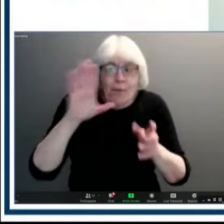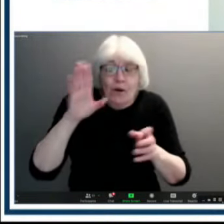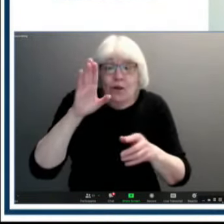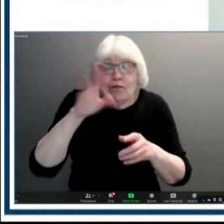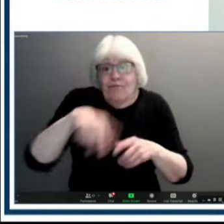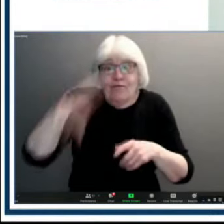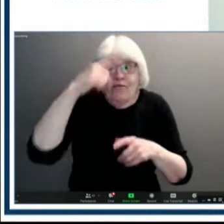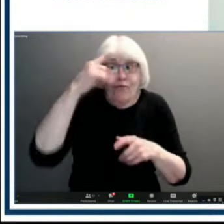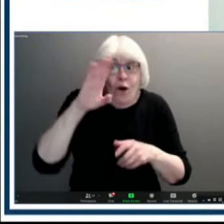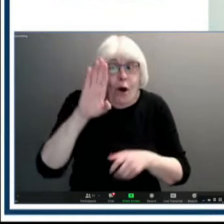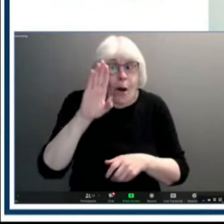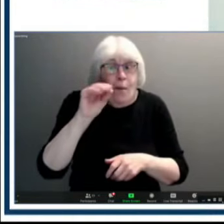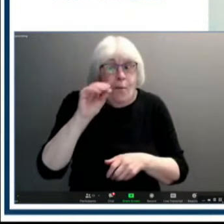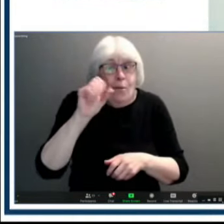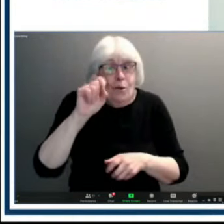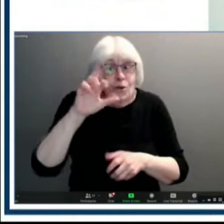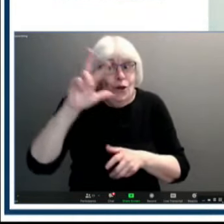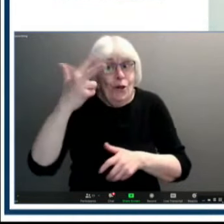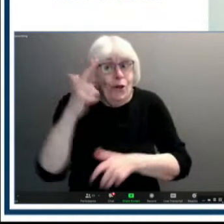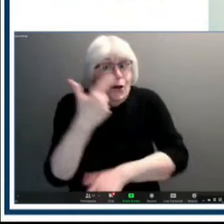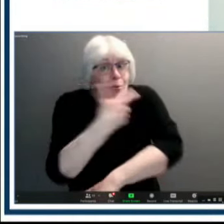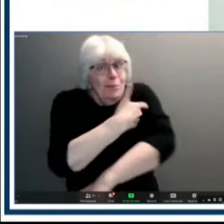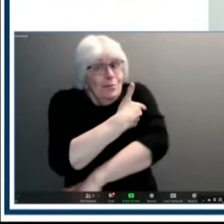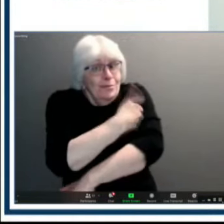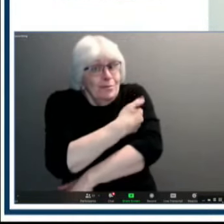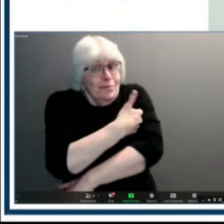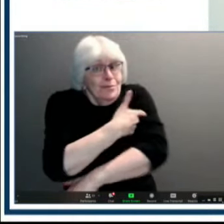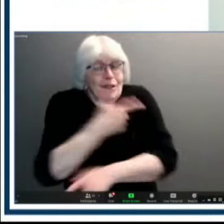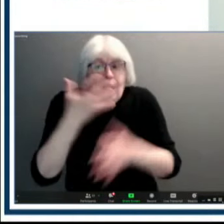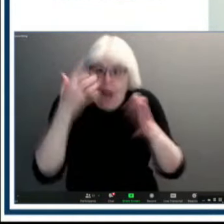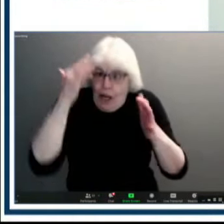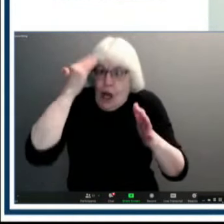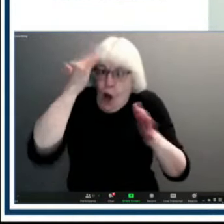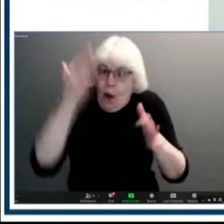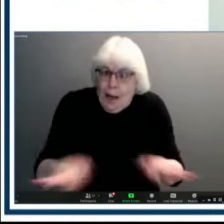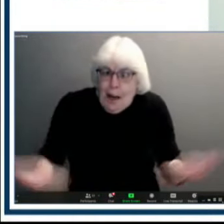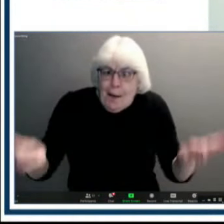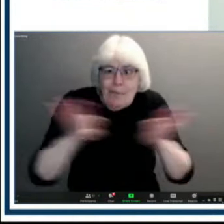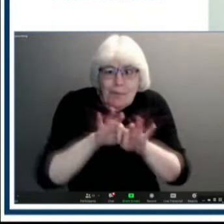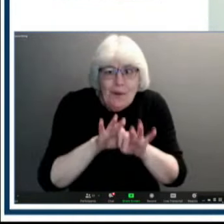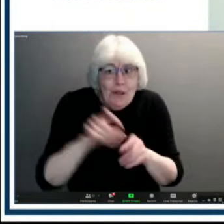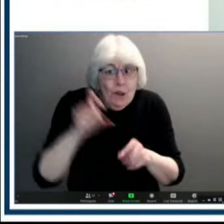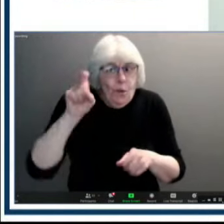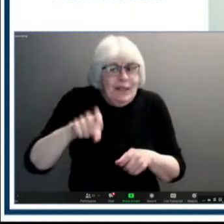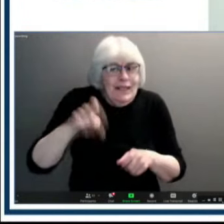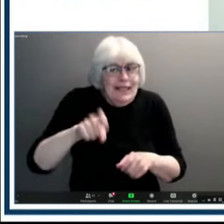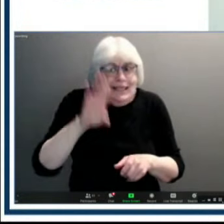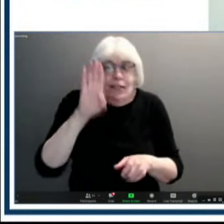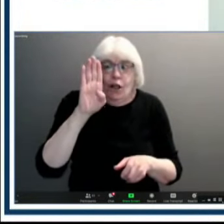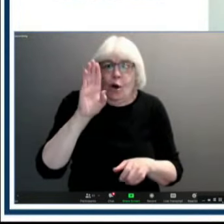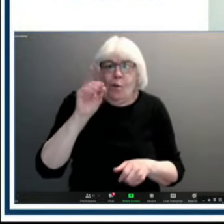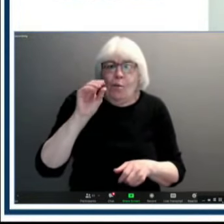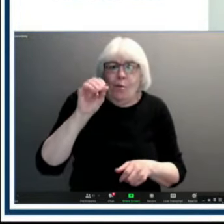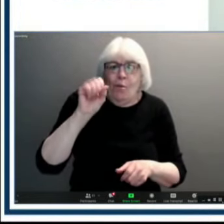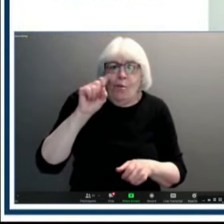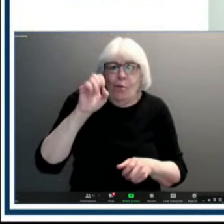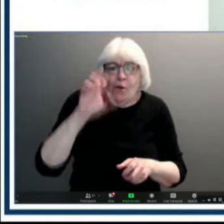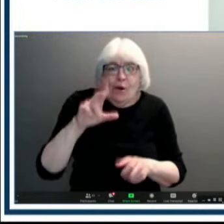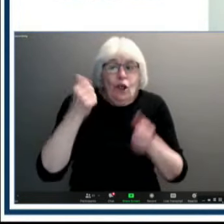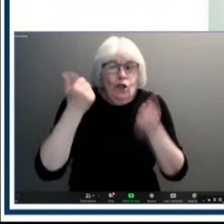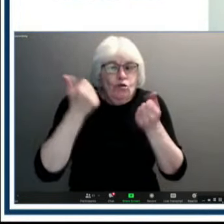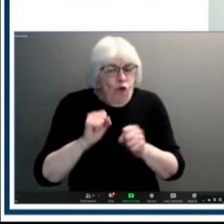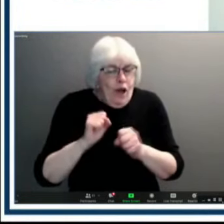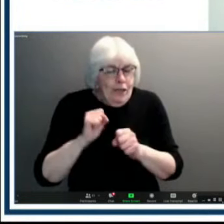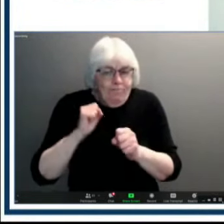It's important these boosters are important to combat the variant, but they're also extremely important for our collective